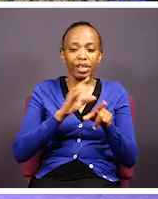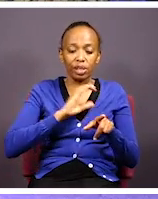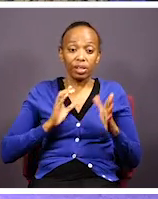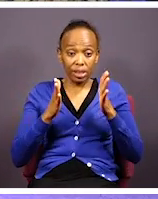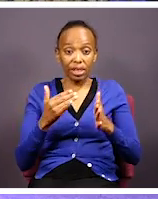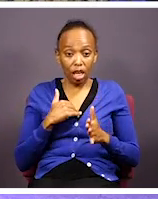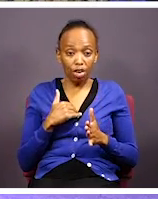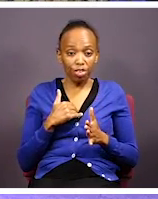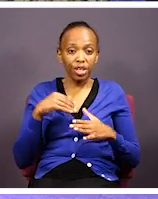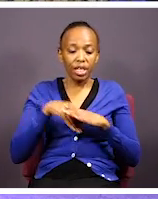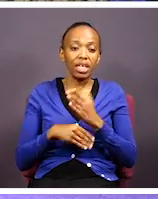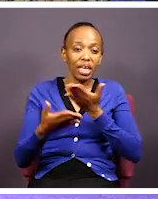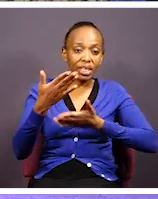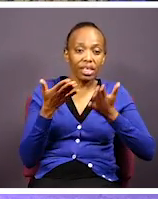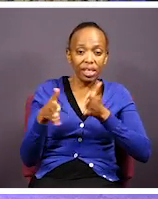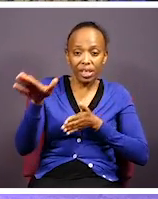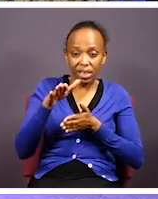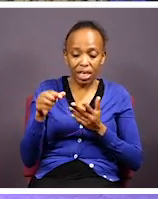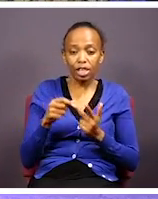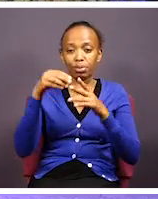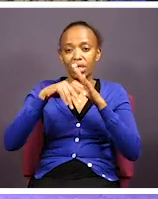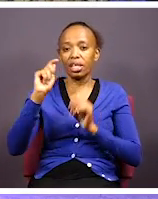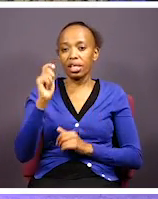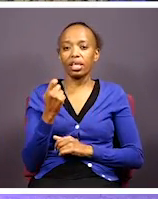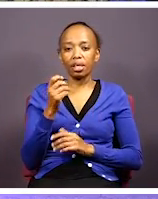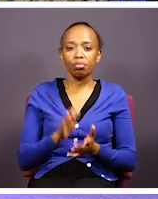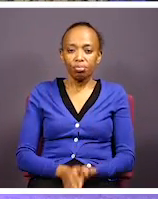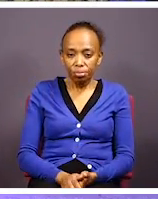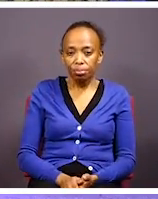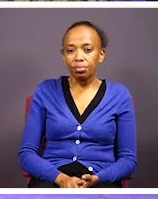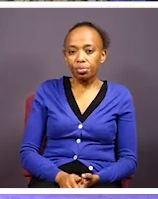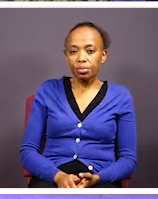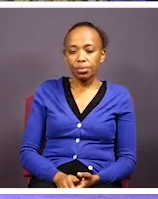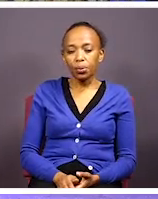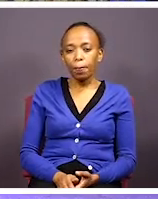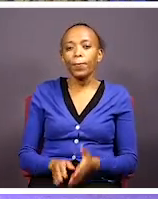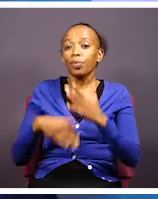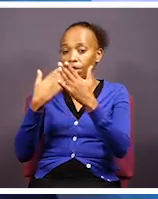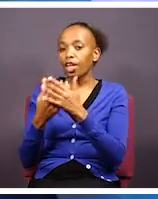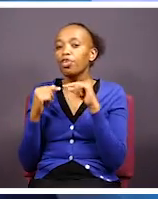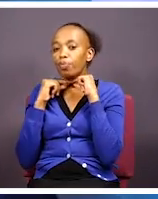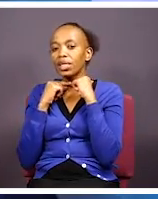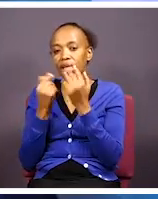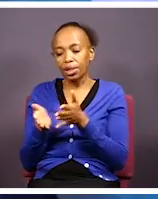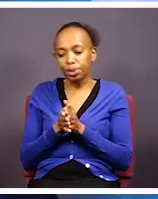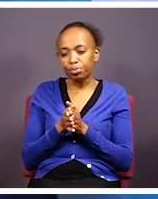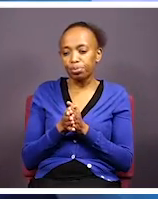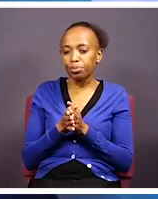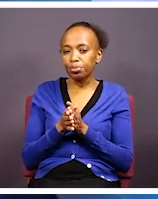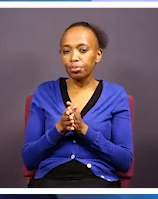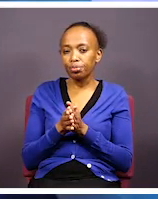have in engaging in this space especially in kenya um thank you lord kwame um